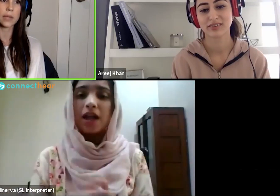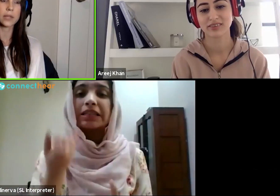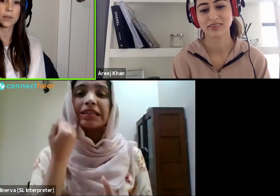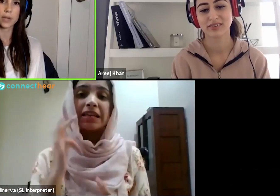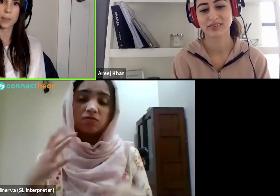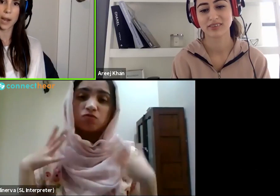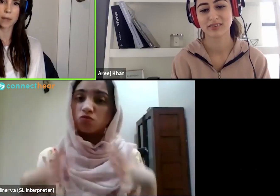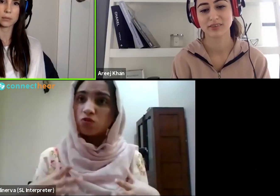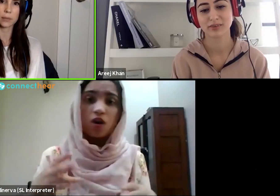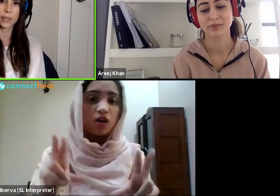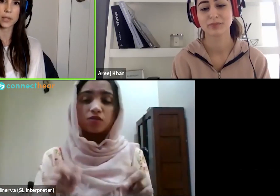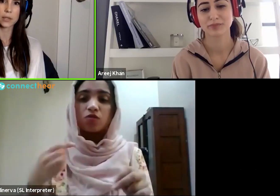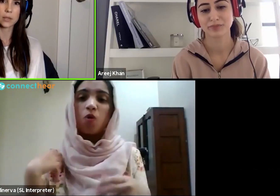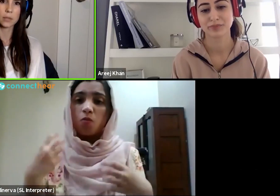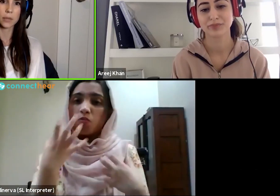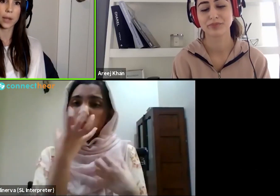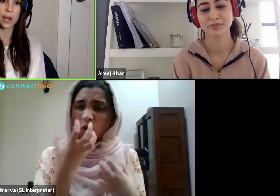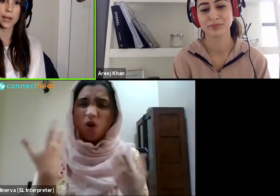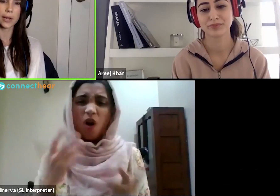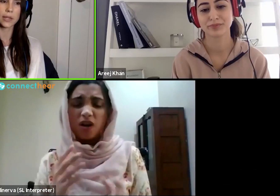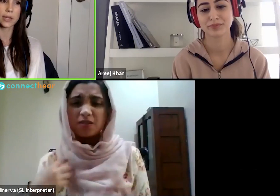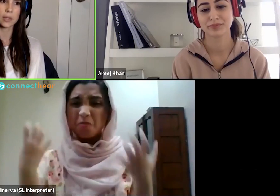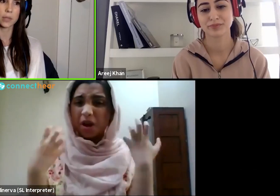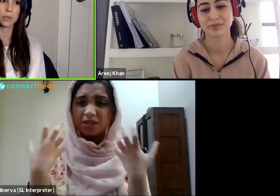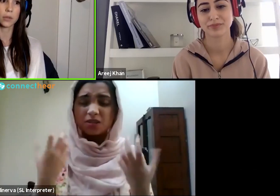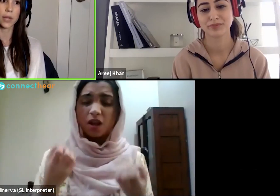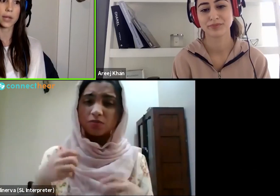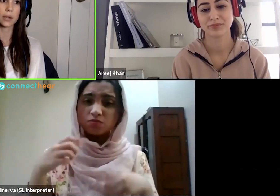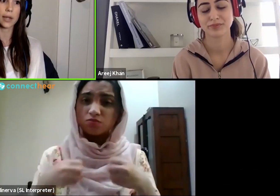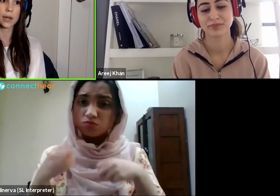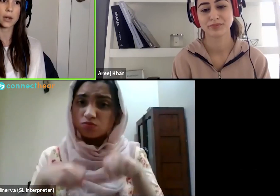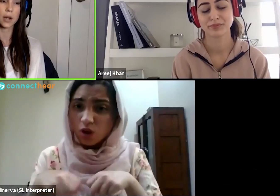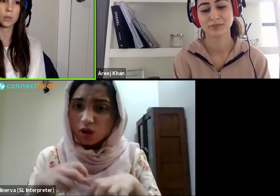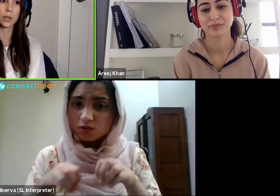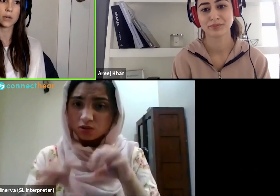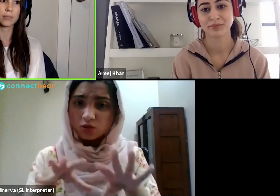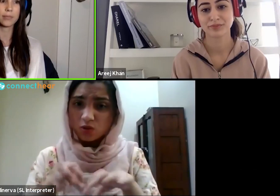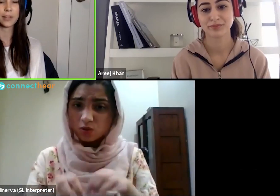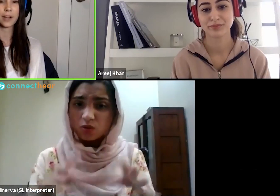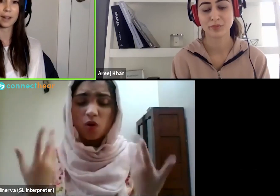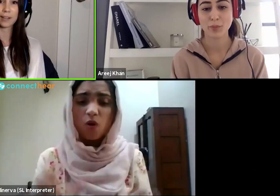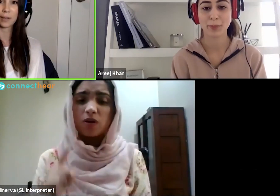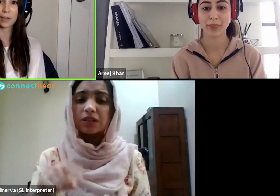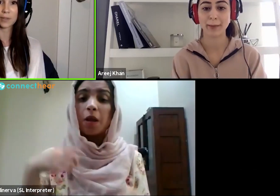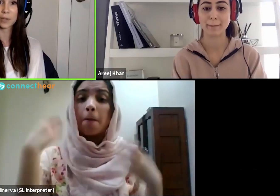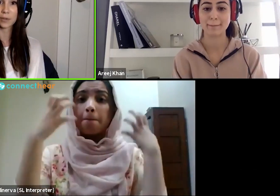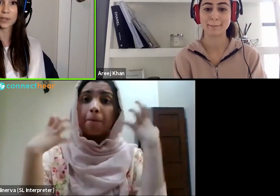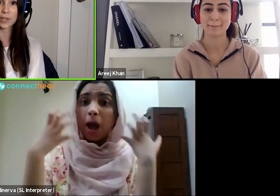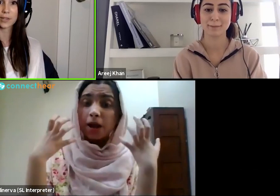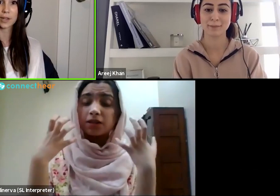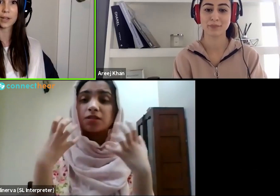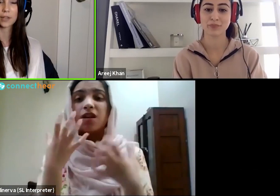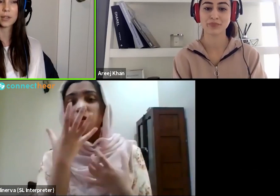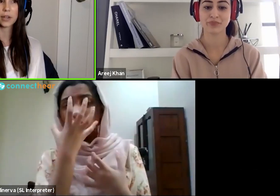that being different is bad. That makes sense. But the reality is it's a beautiful thing. And I think my life is beautiful in